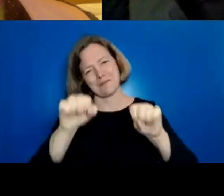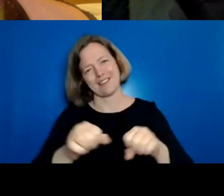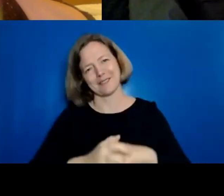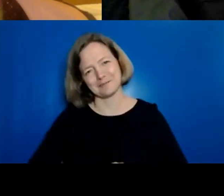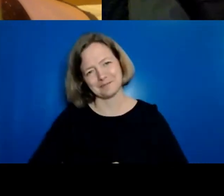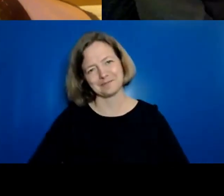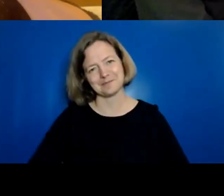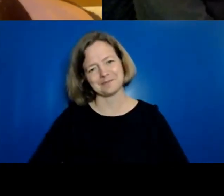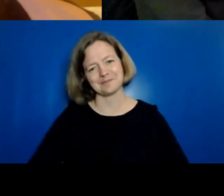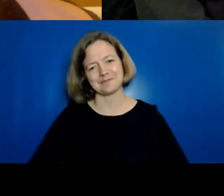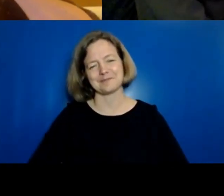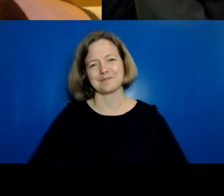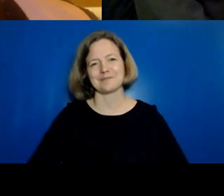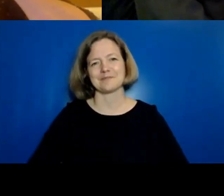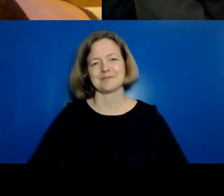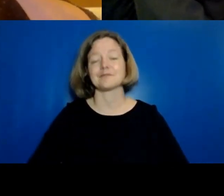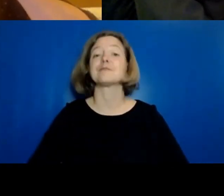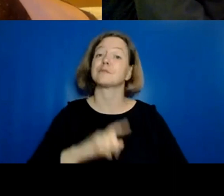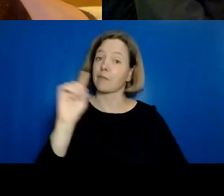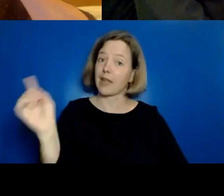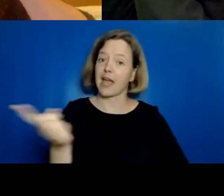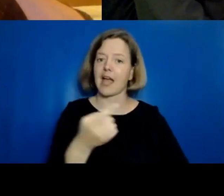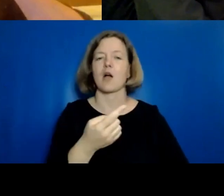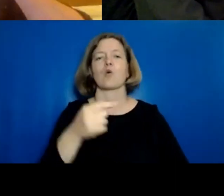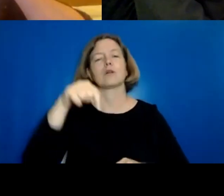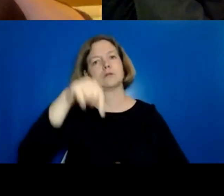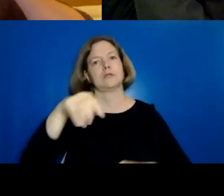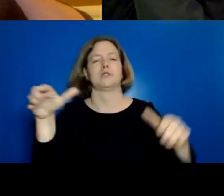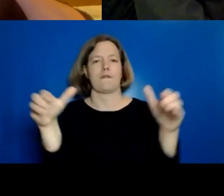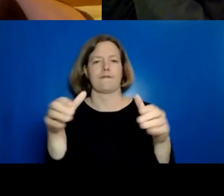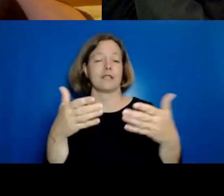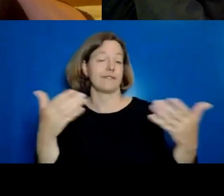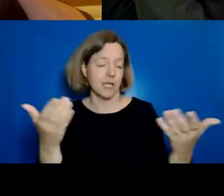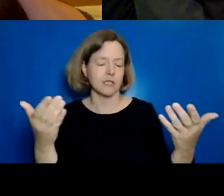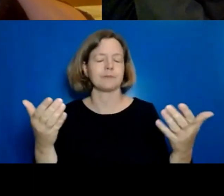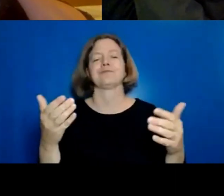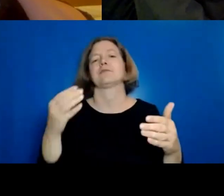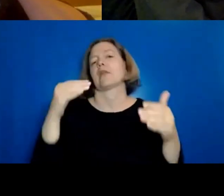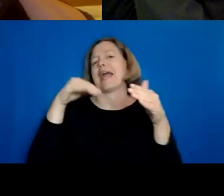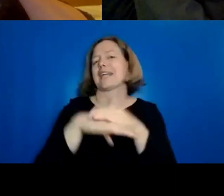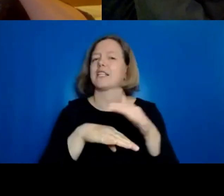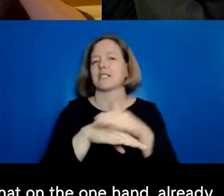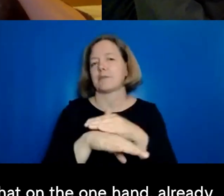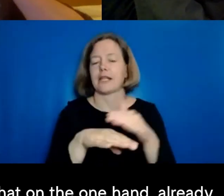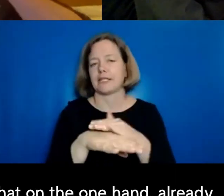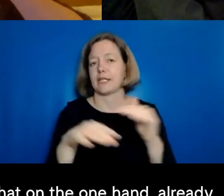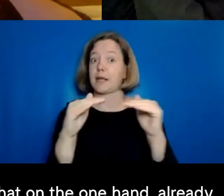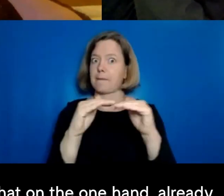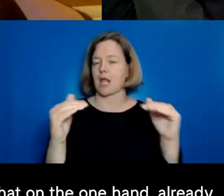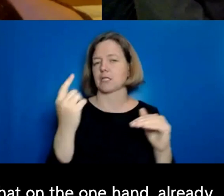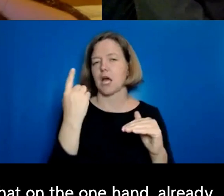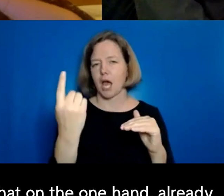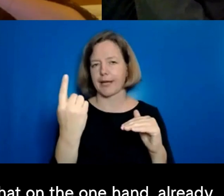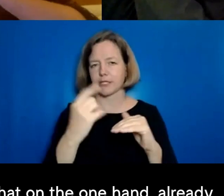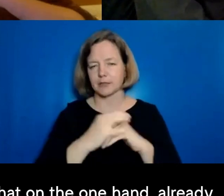Also, in this space, access is a priority. Of course, we need to acknowledge that on the